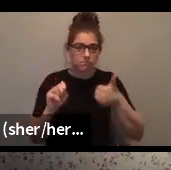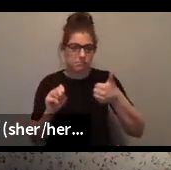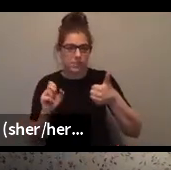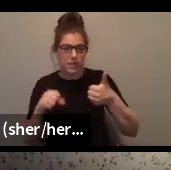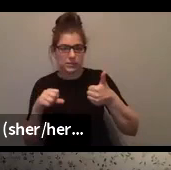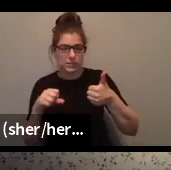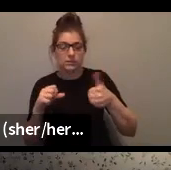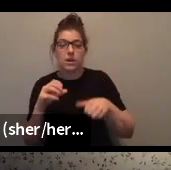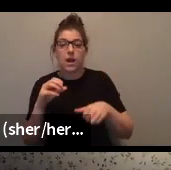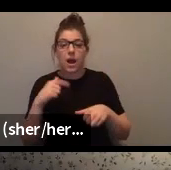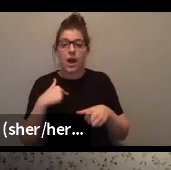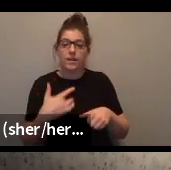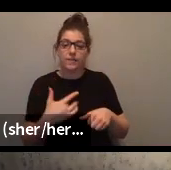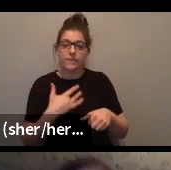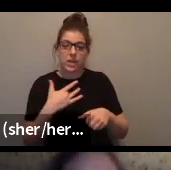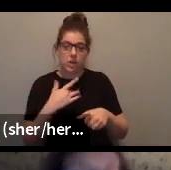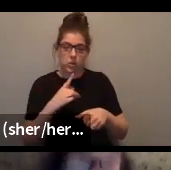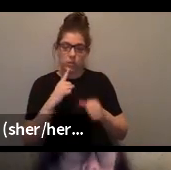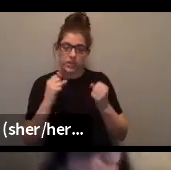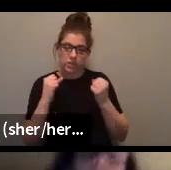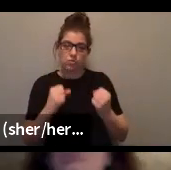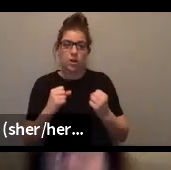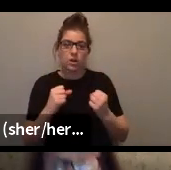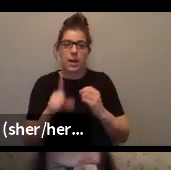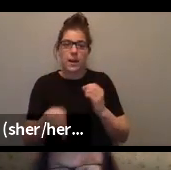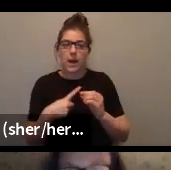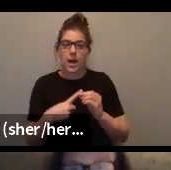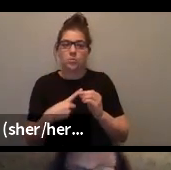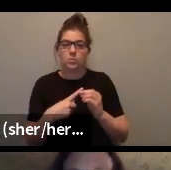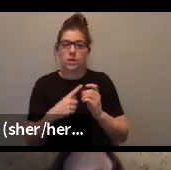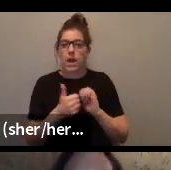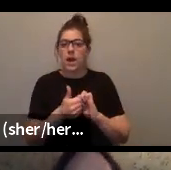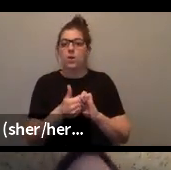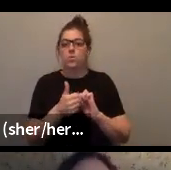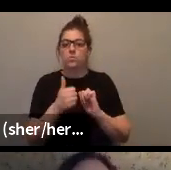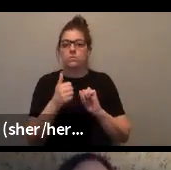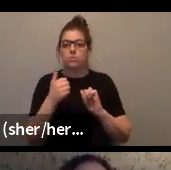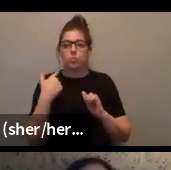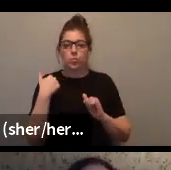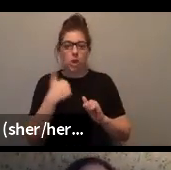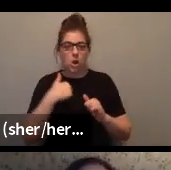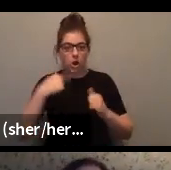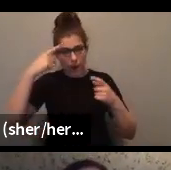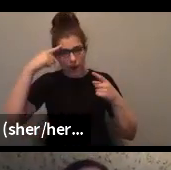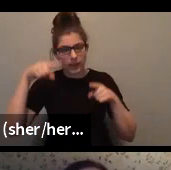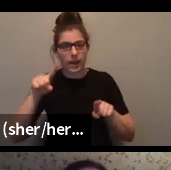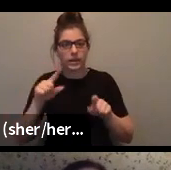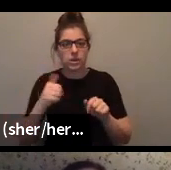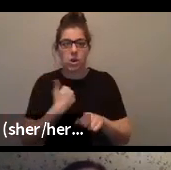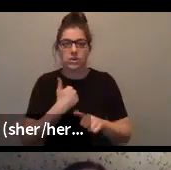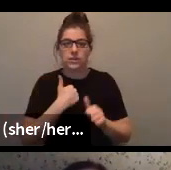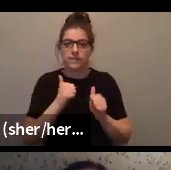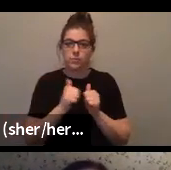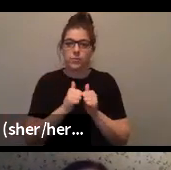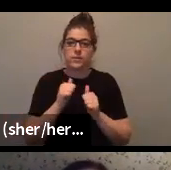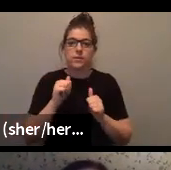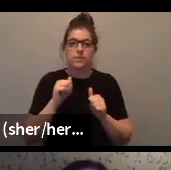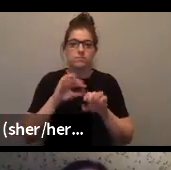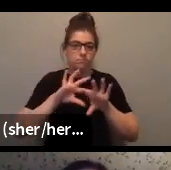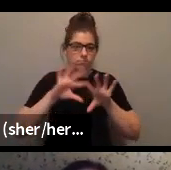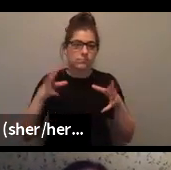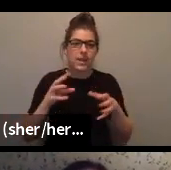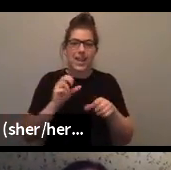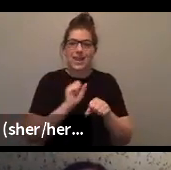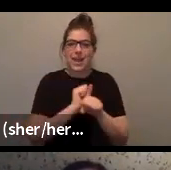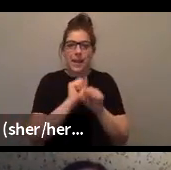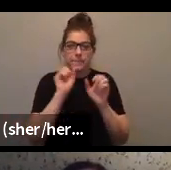I do feel super strongly about the ways that we are aligning ourselves with the mass, just the laborers